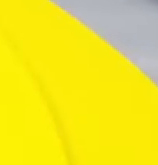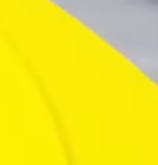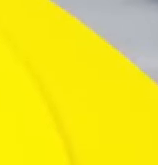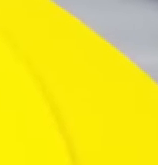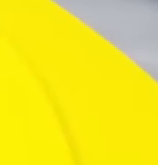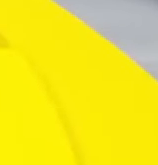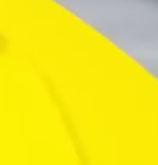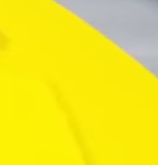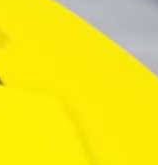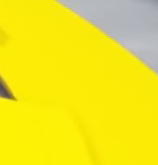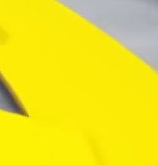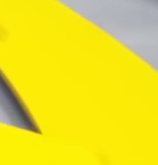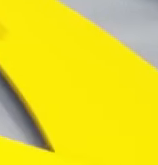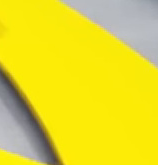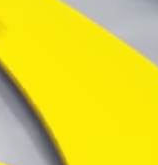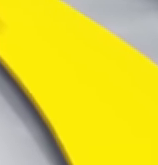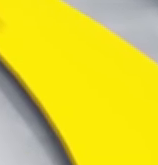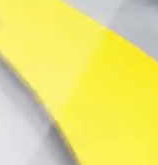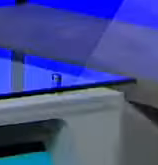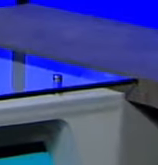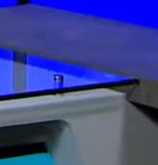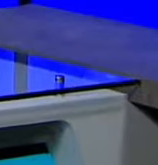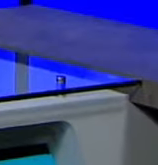Chika in a minute.